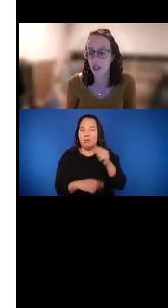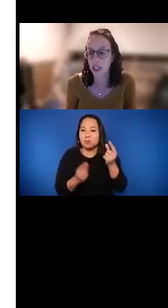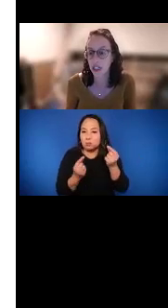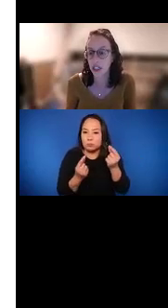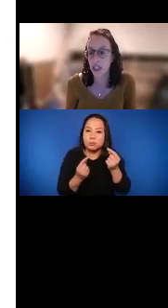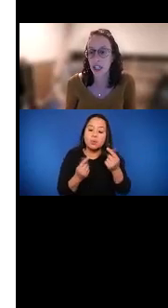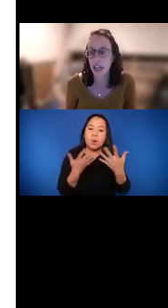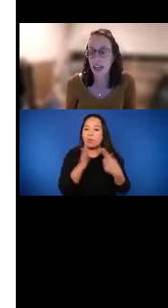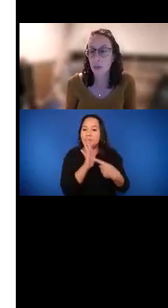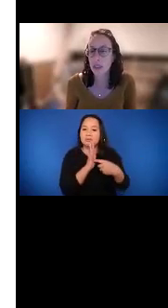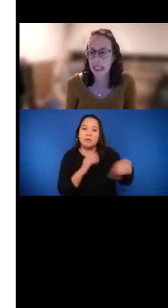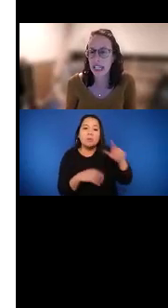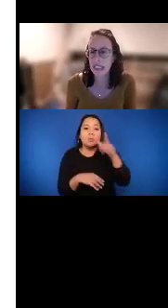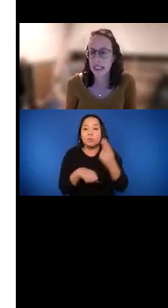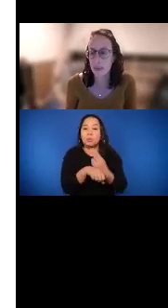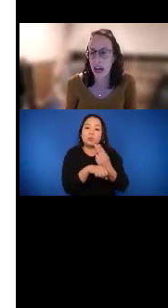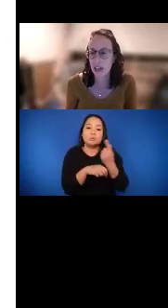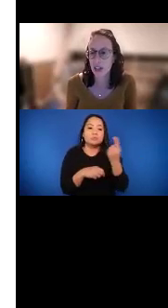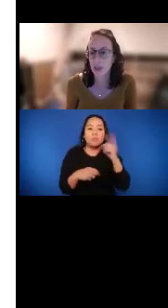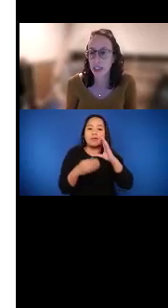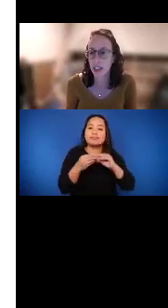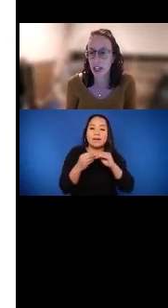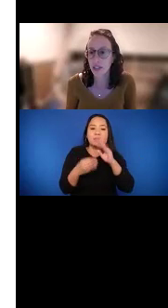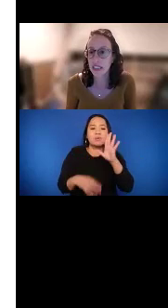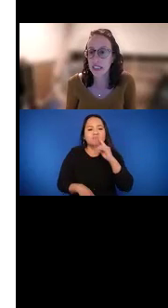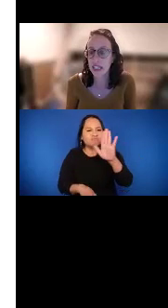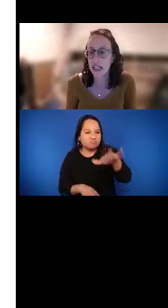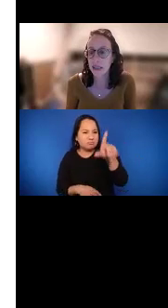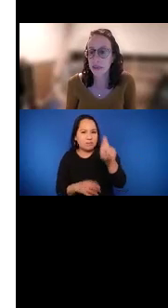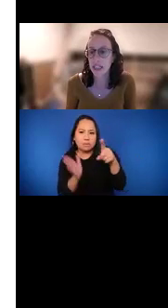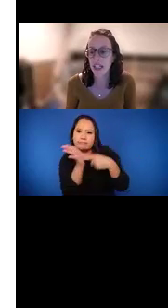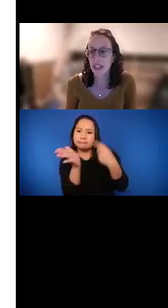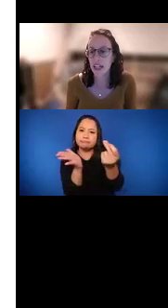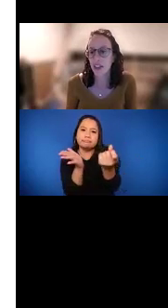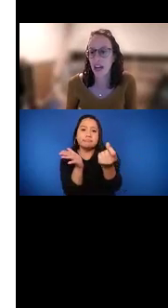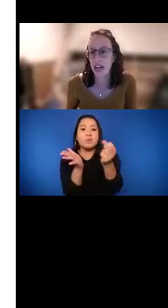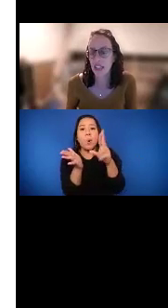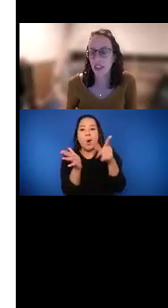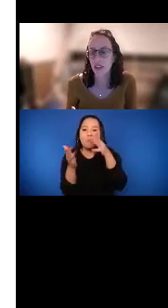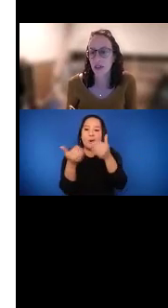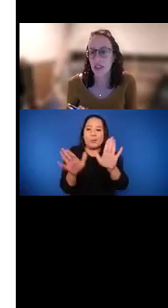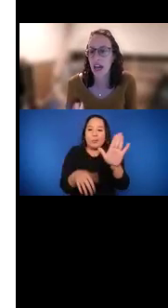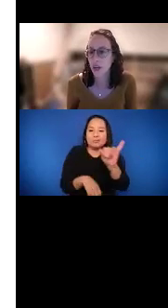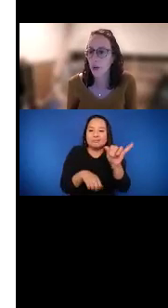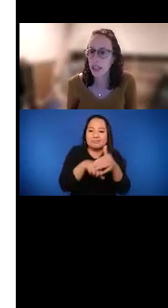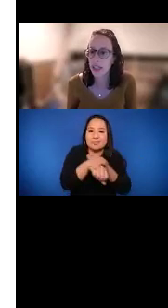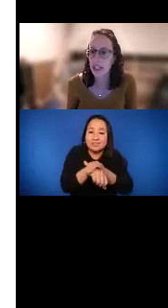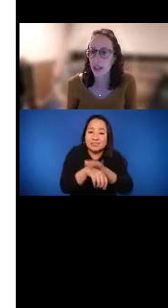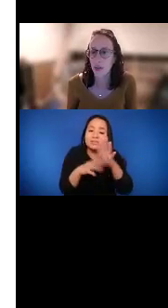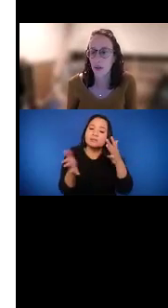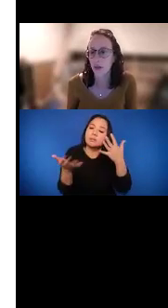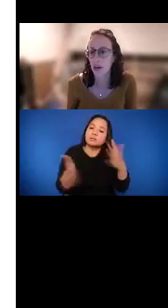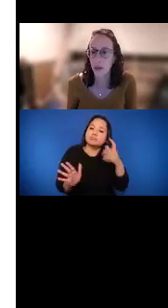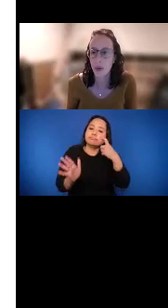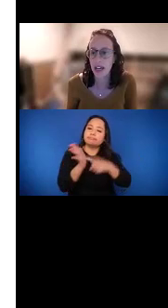your coverage. And we'll see that's a pattern with a lot of these scams, that they're asking you to act